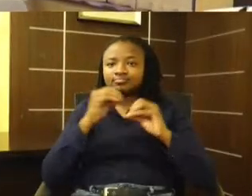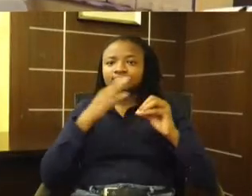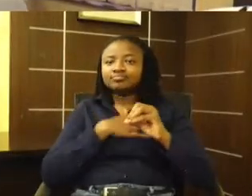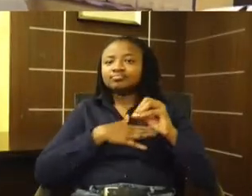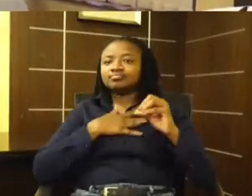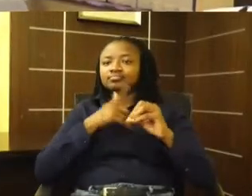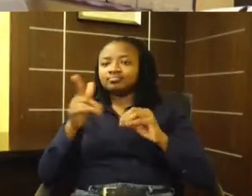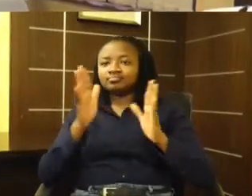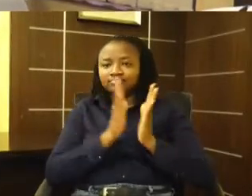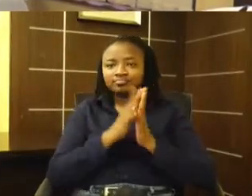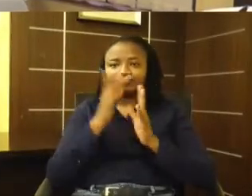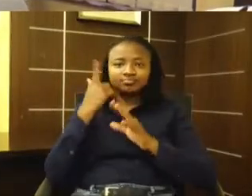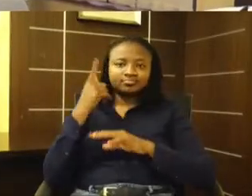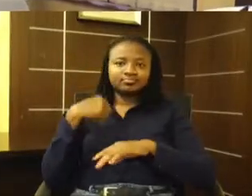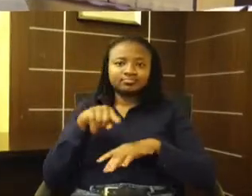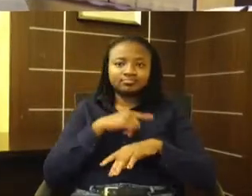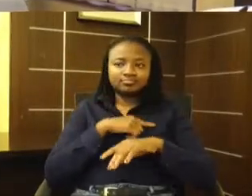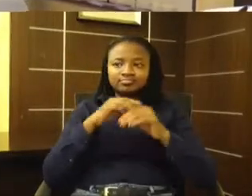prayer.